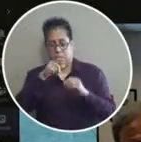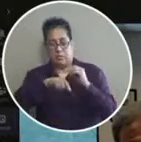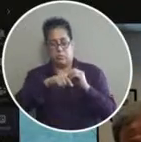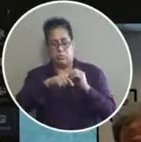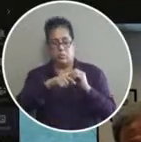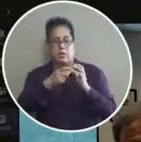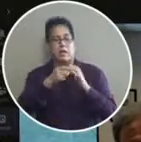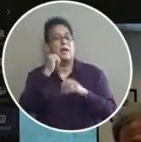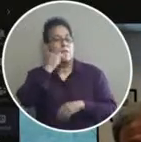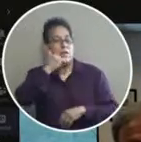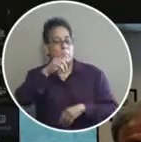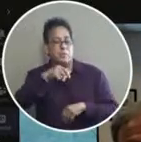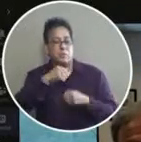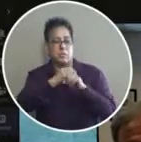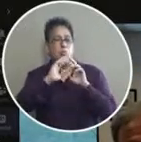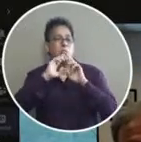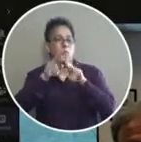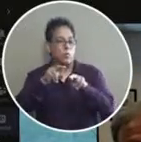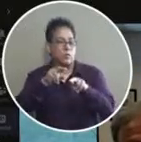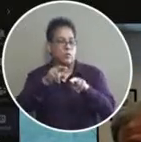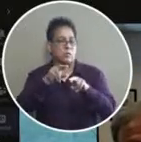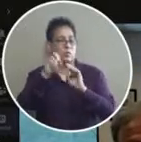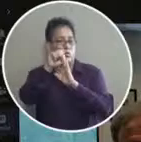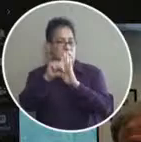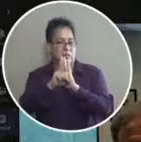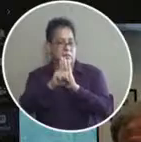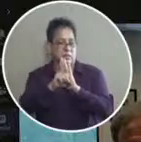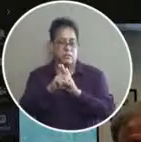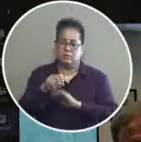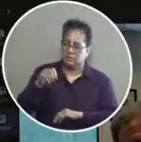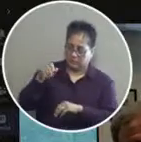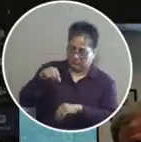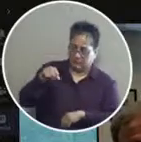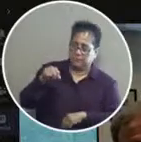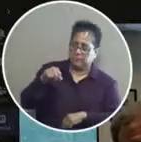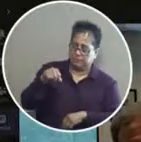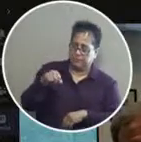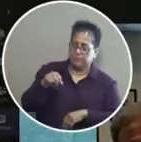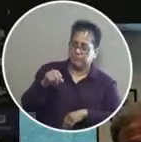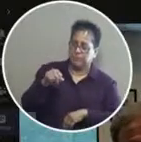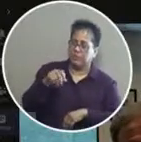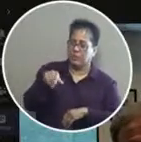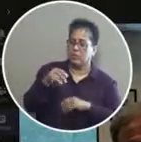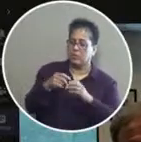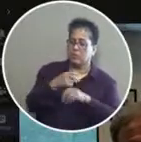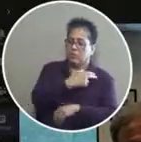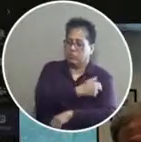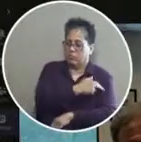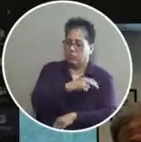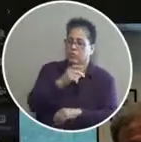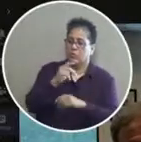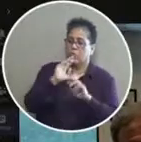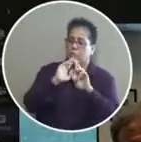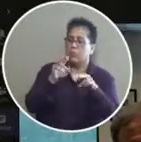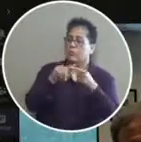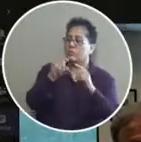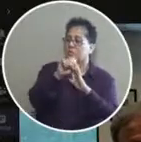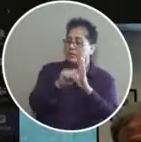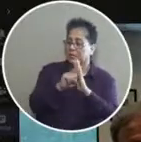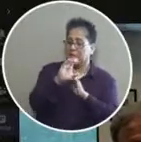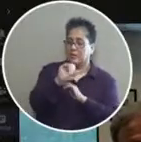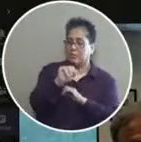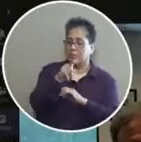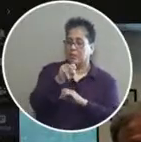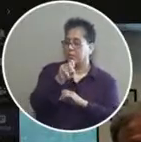report to the state every day their capacity? Yes, sir. Okay. The hospitals are required to report to the state their